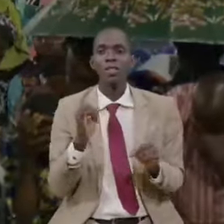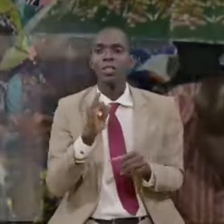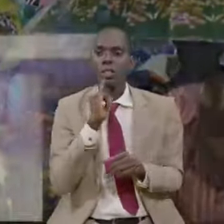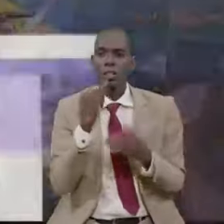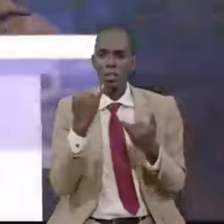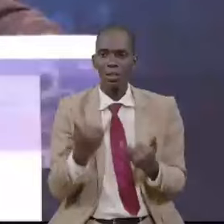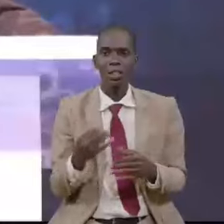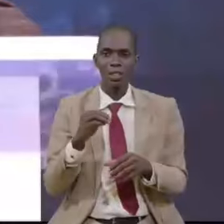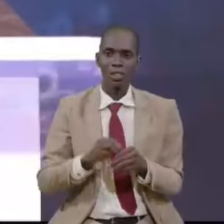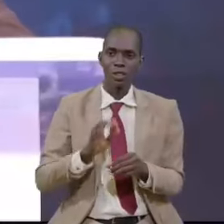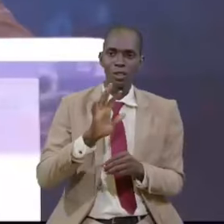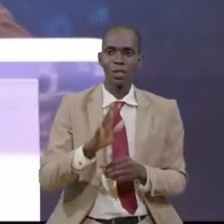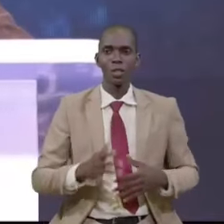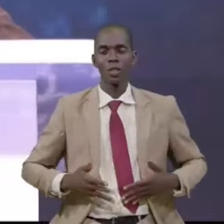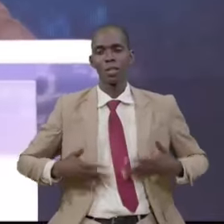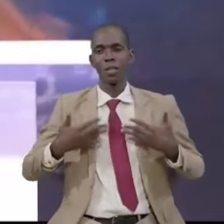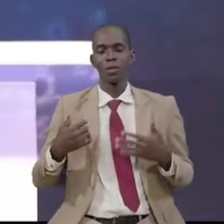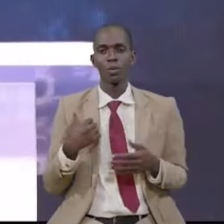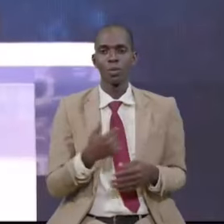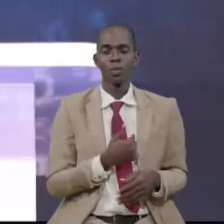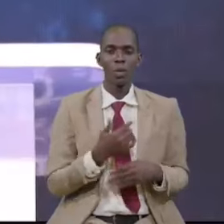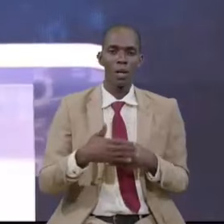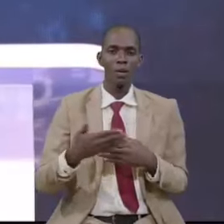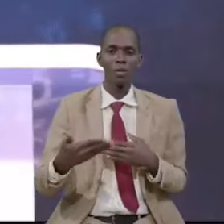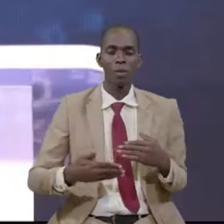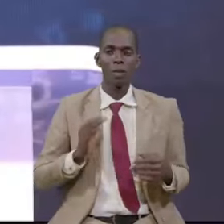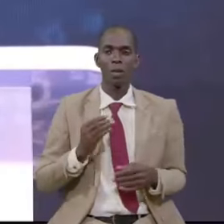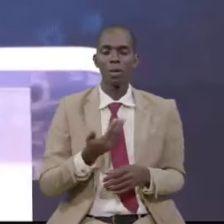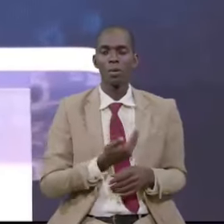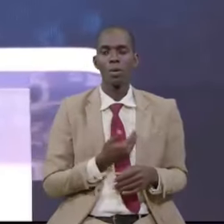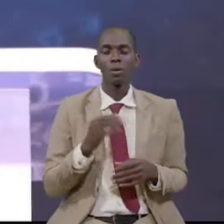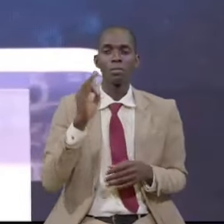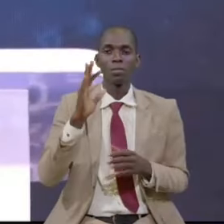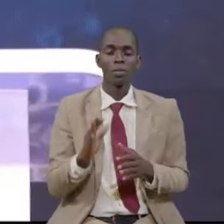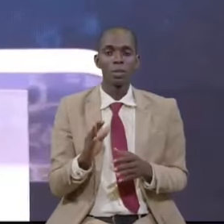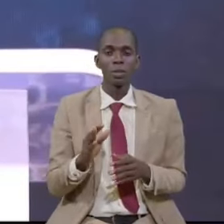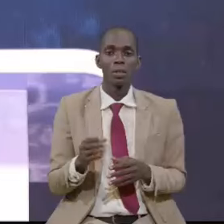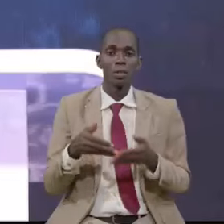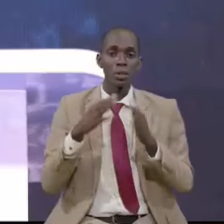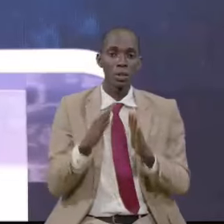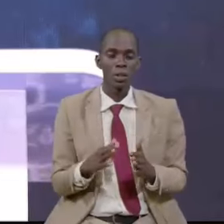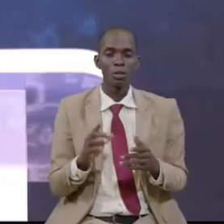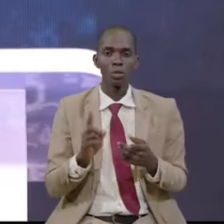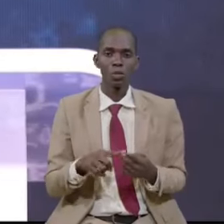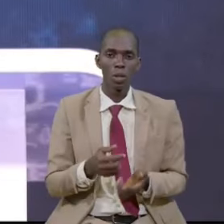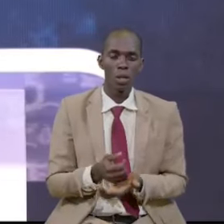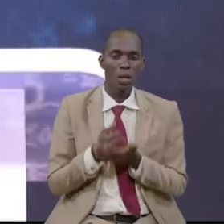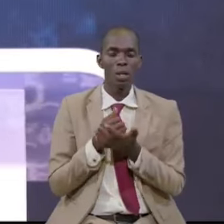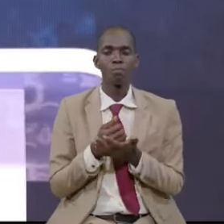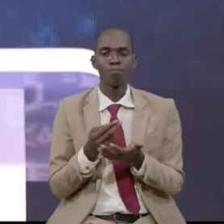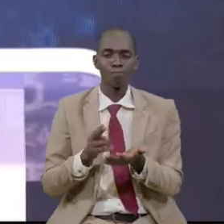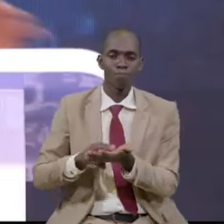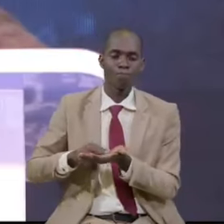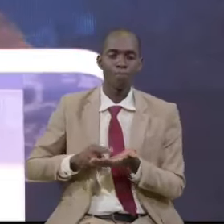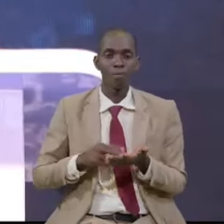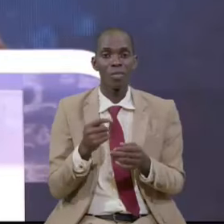on our moderating overseer tonight to help us as we take the names. And then after that,